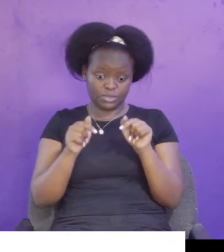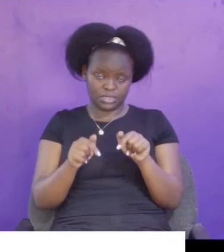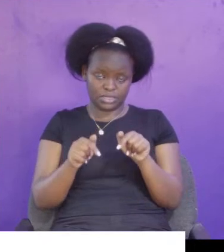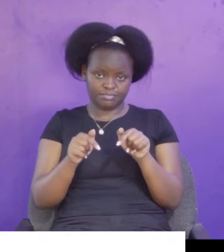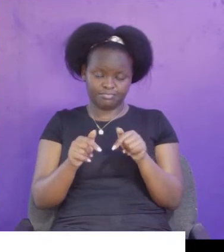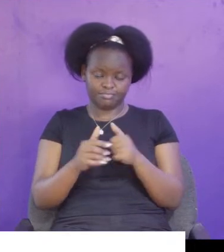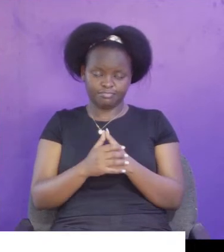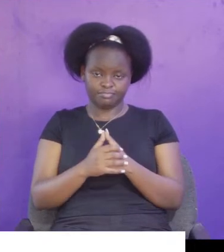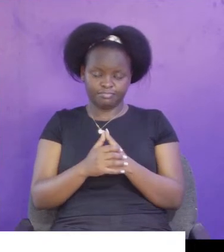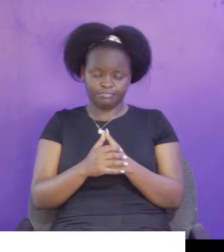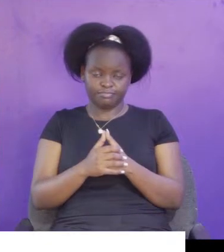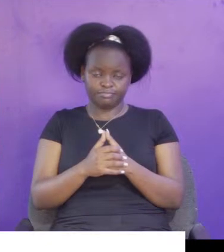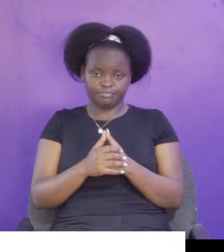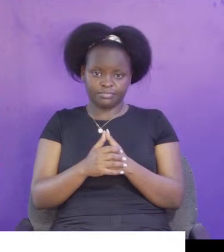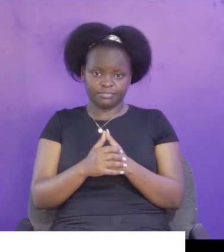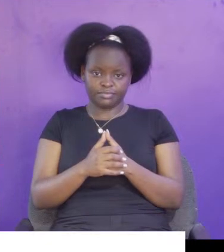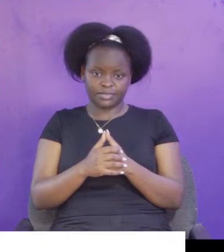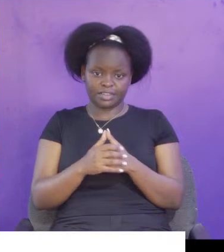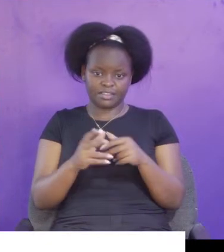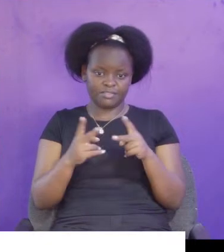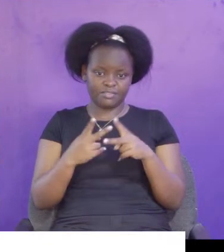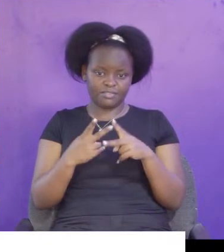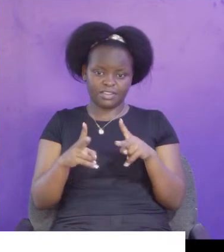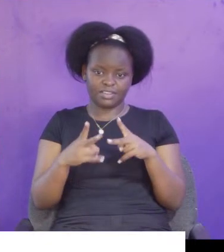it is still very difficult.